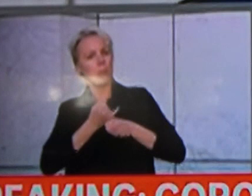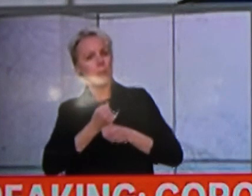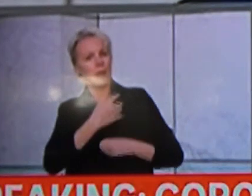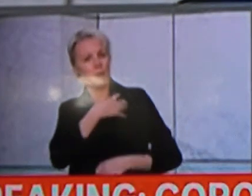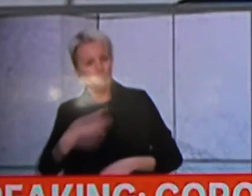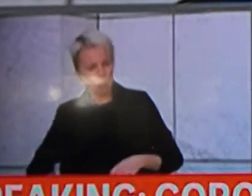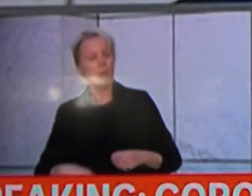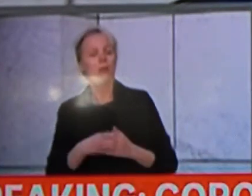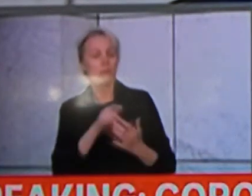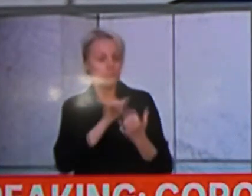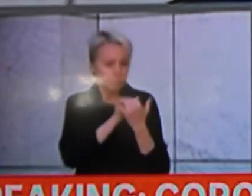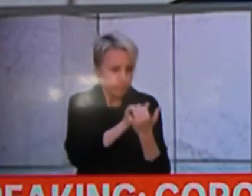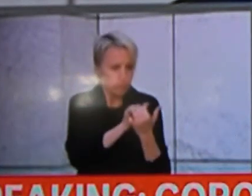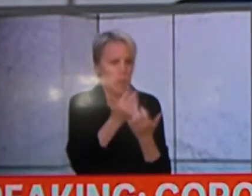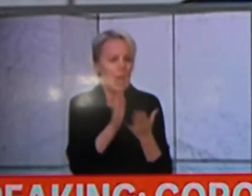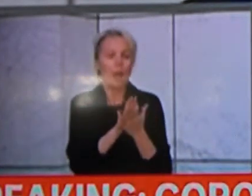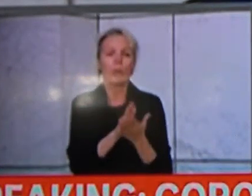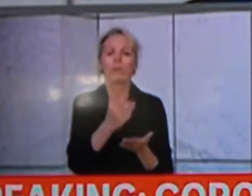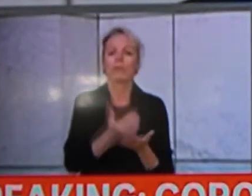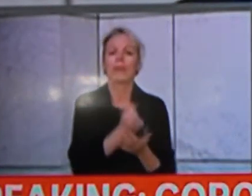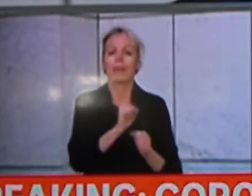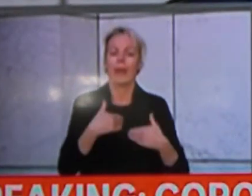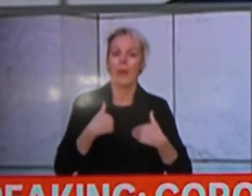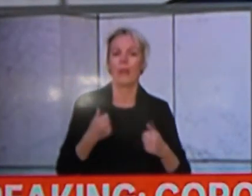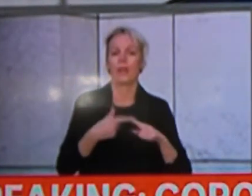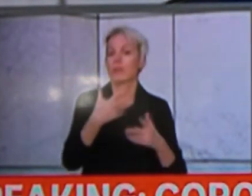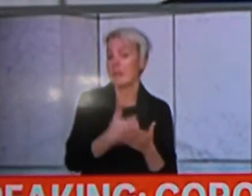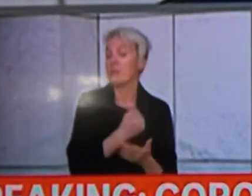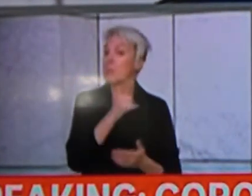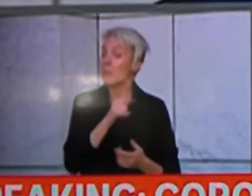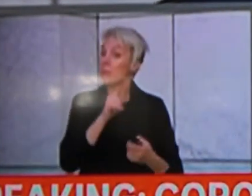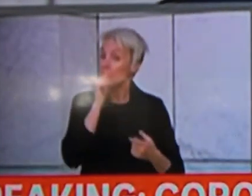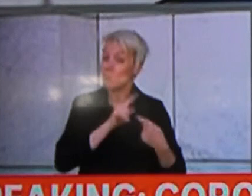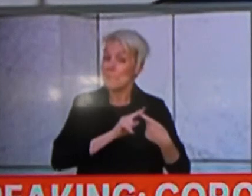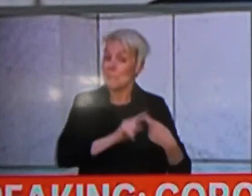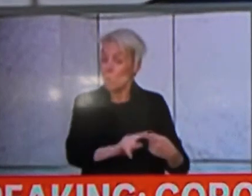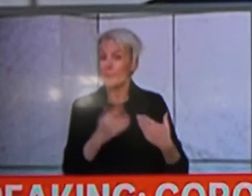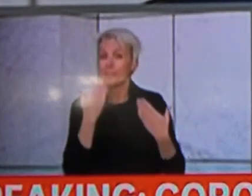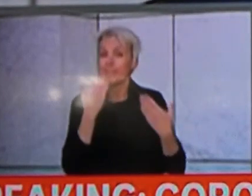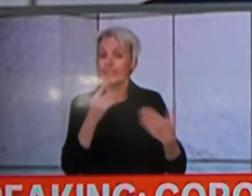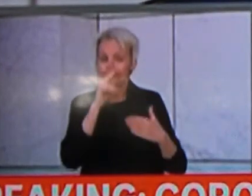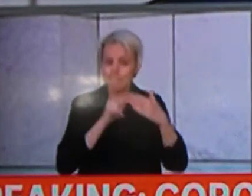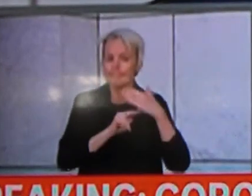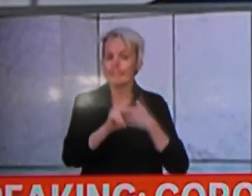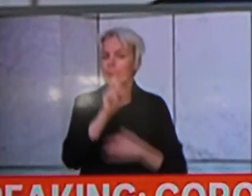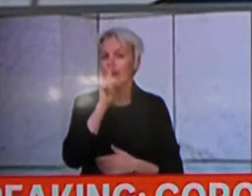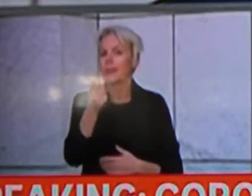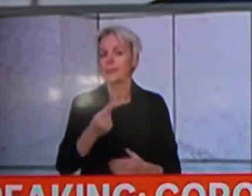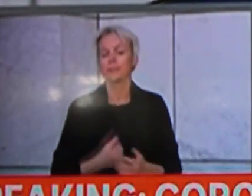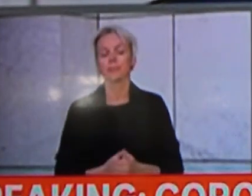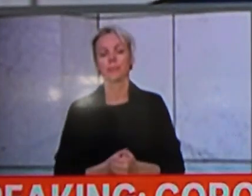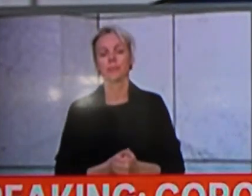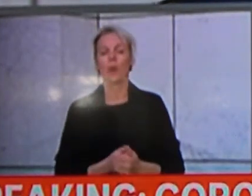be put in place there that protect the health and safety of everyone. Well, that may be possible, so I'm not going to preempt those outcomes, but I'm sure we can work